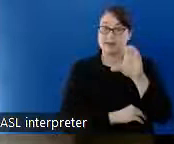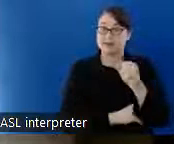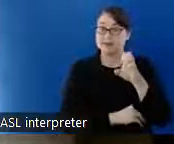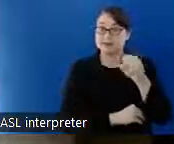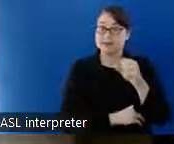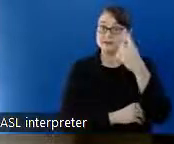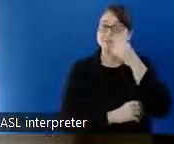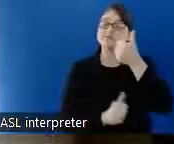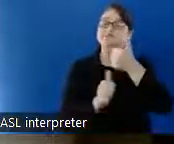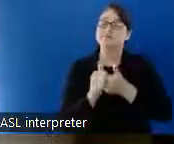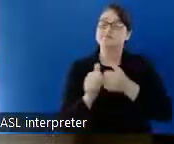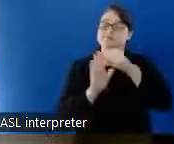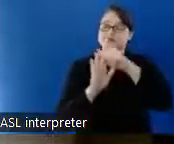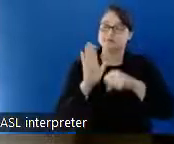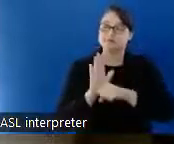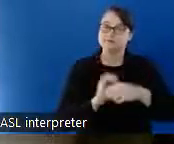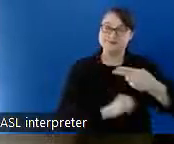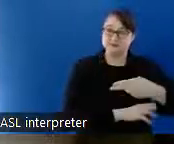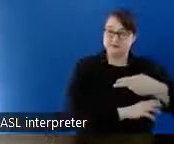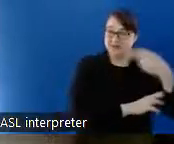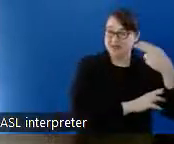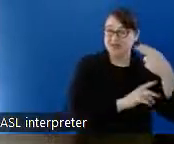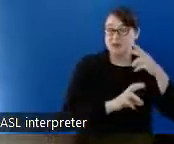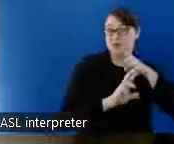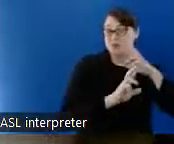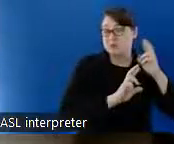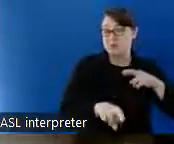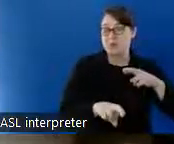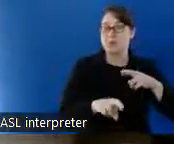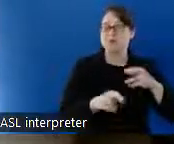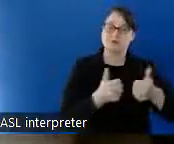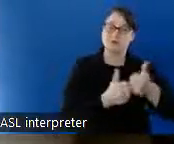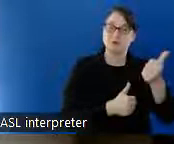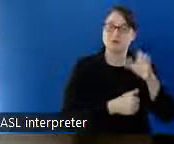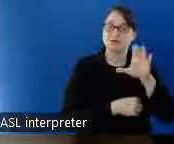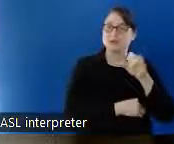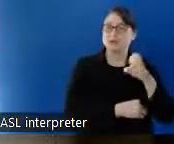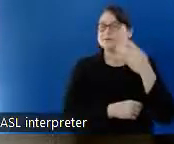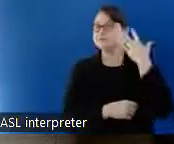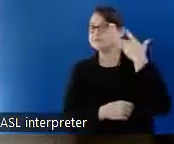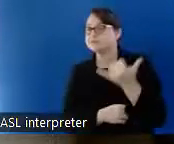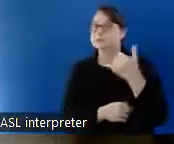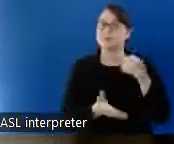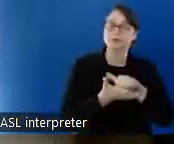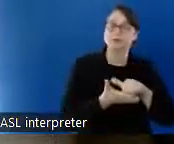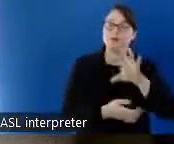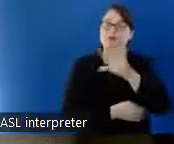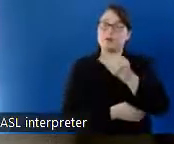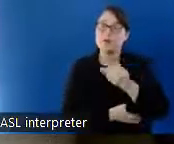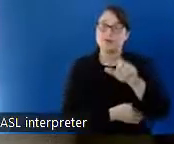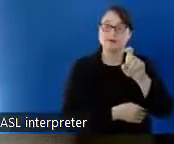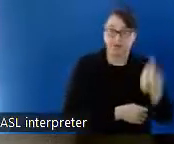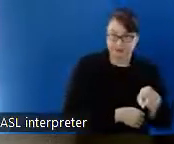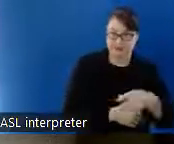cases. The highest reporting states, or the states reporting the greatest number of cases, are California, New York, Florida, and